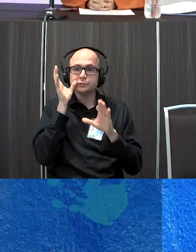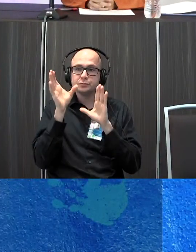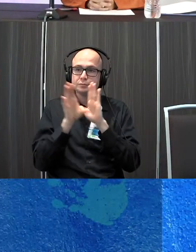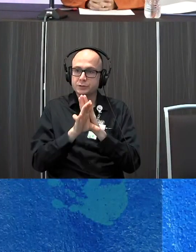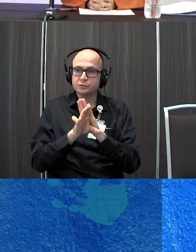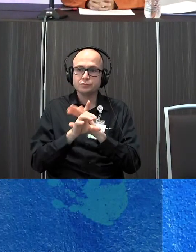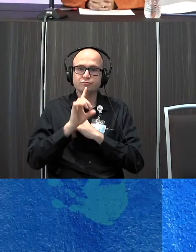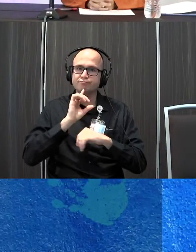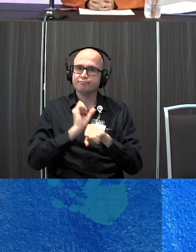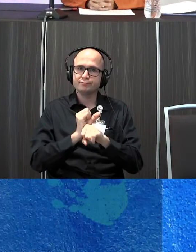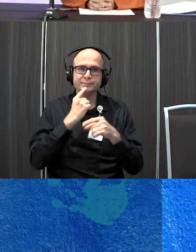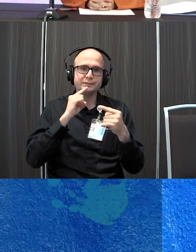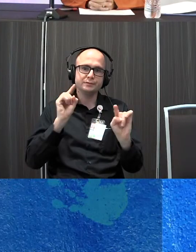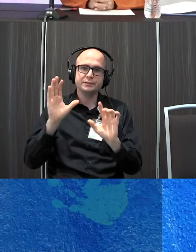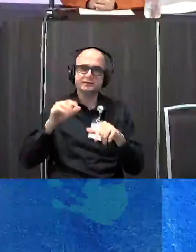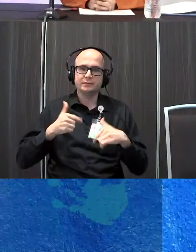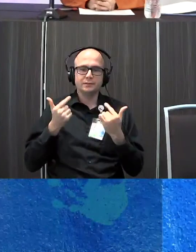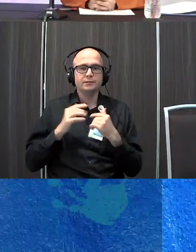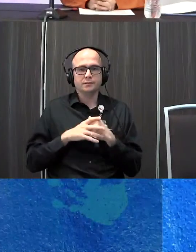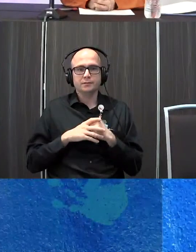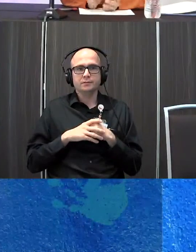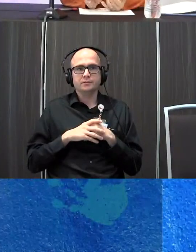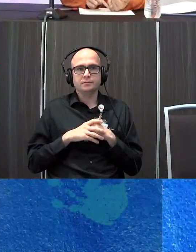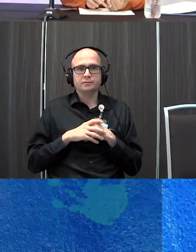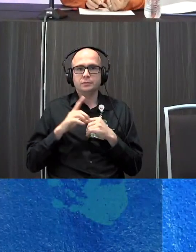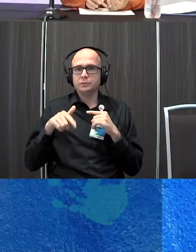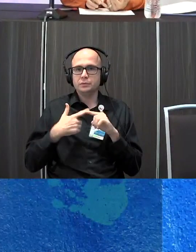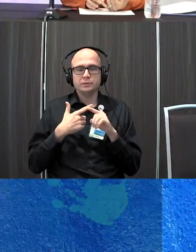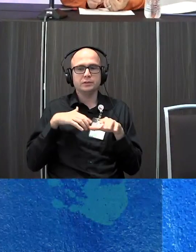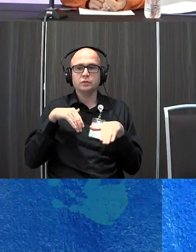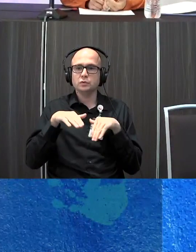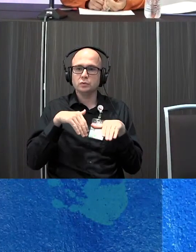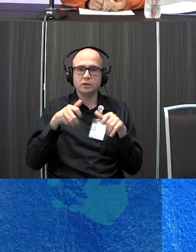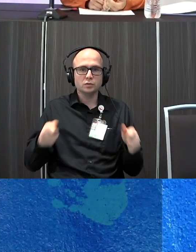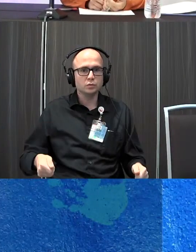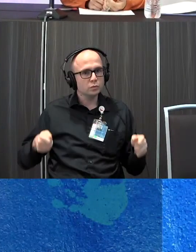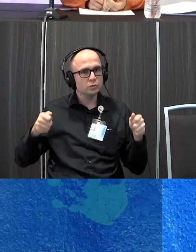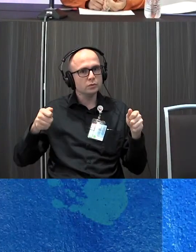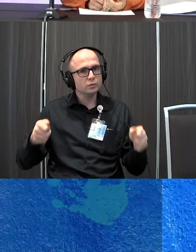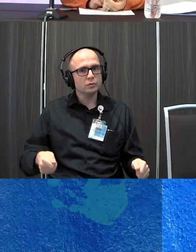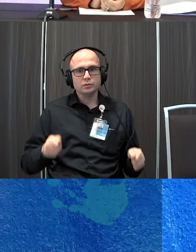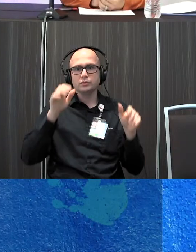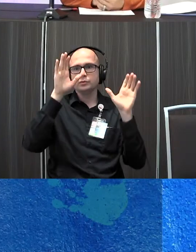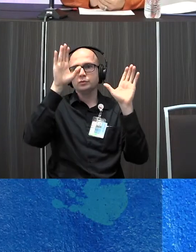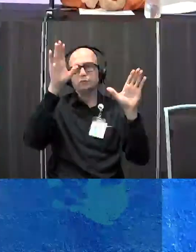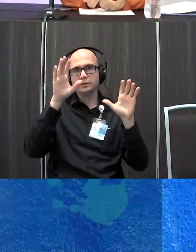the really successful times in his life. When he was able to walk with his walker, that was an amazing team. And that wasn't just one